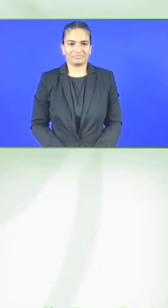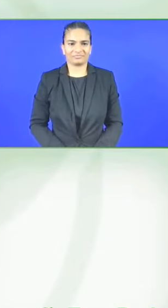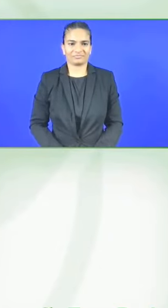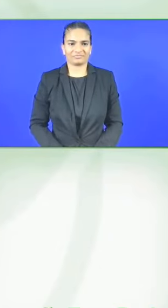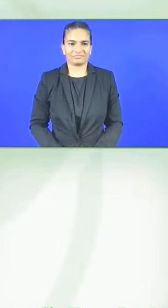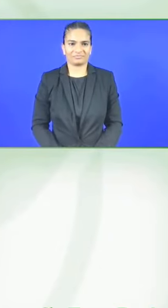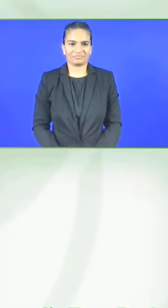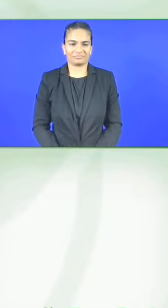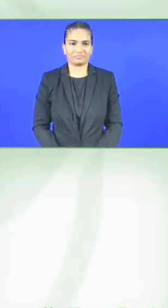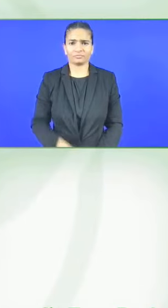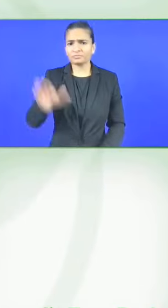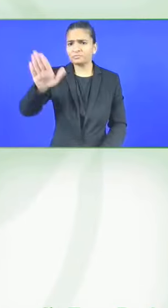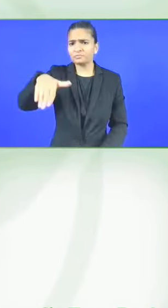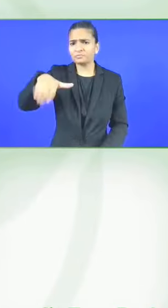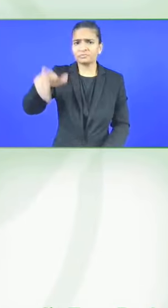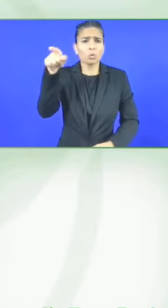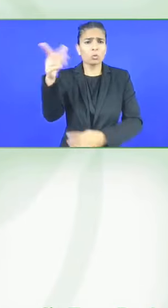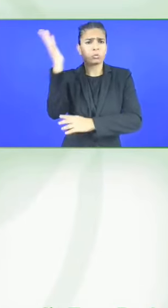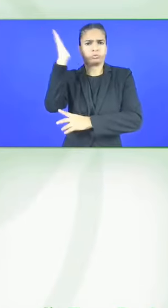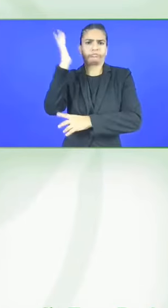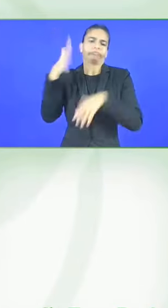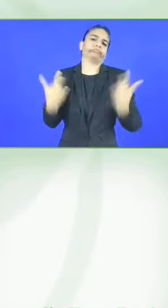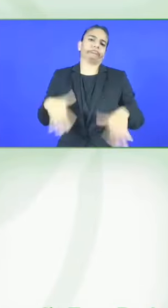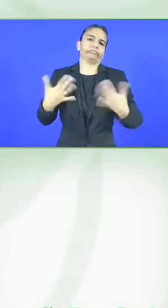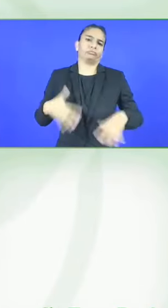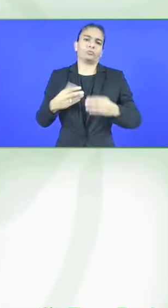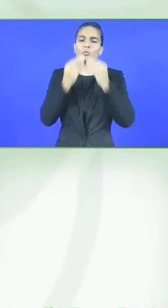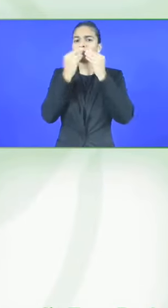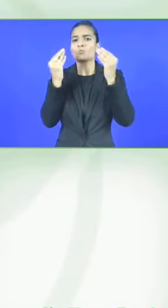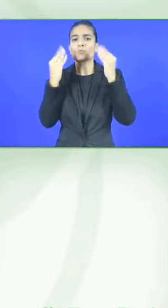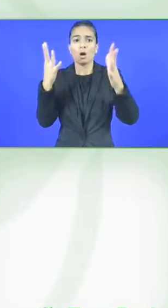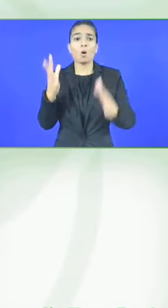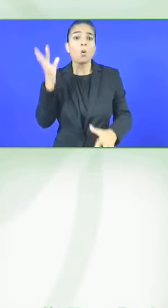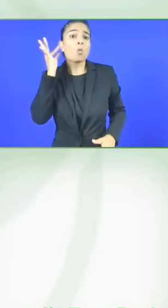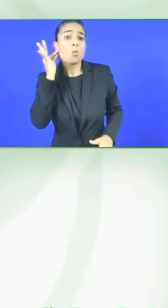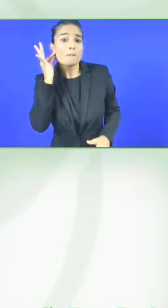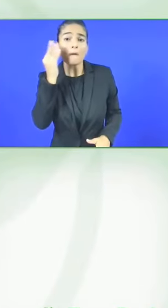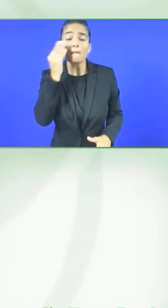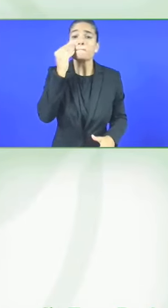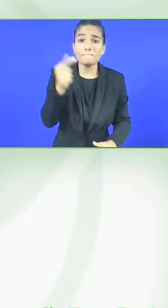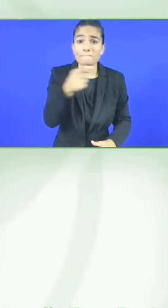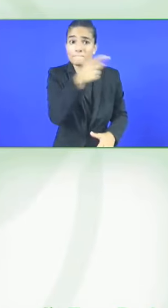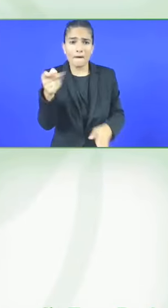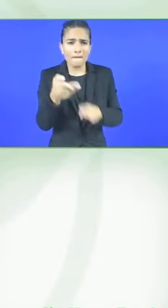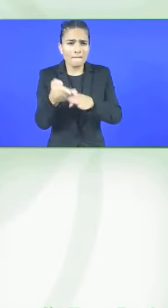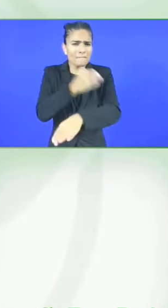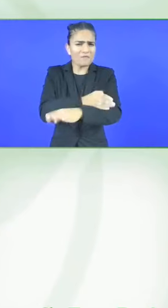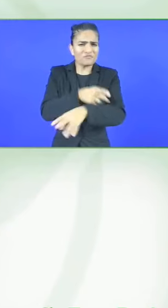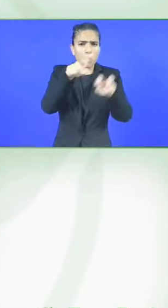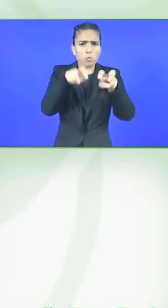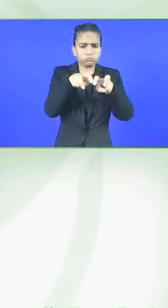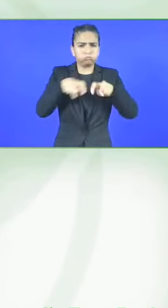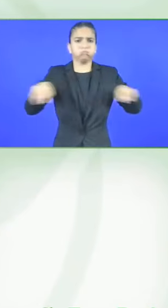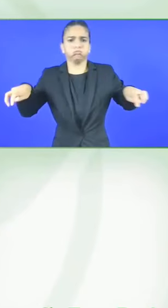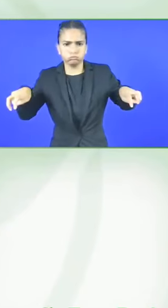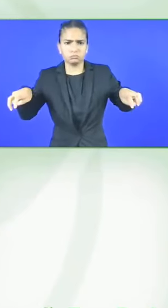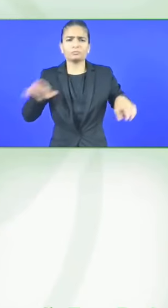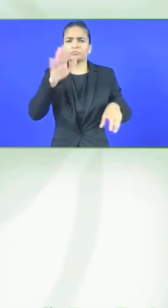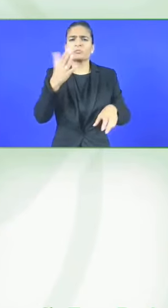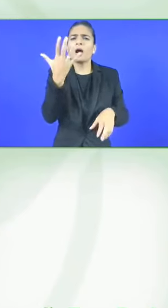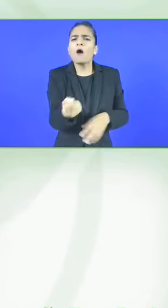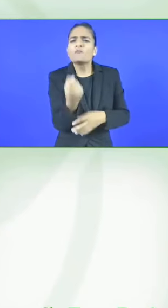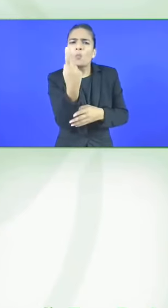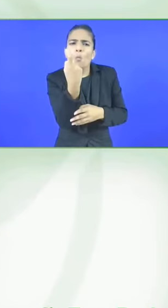Yoda. And I call him Yoda because he is the big, kind-hearted man who has been